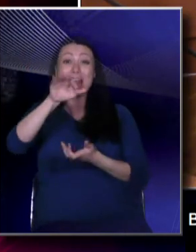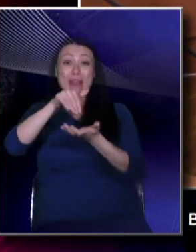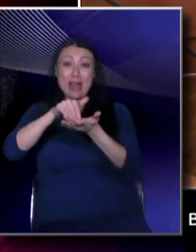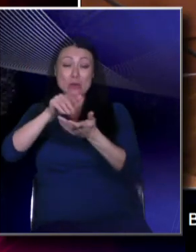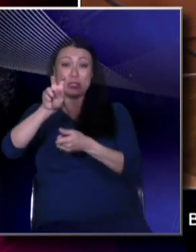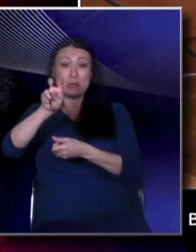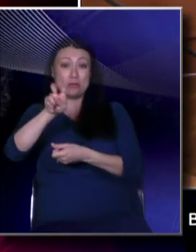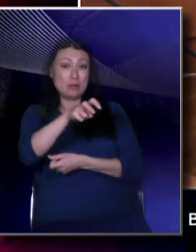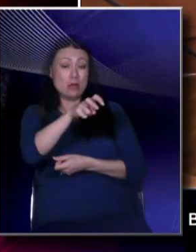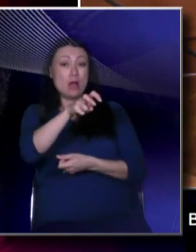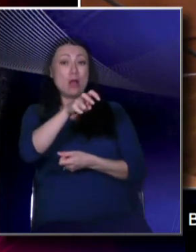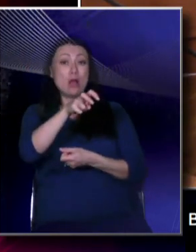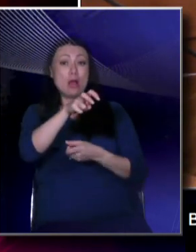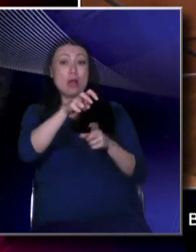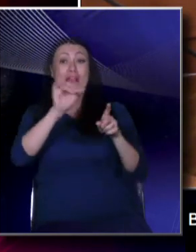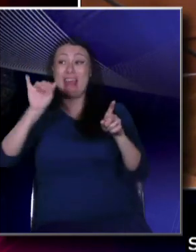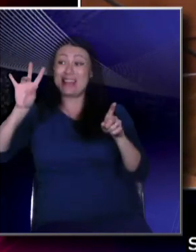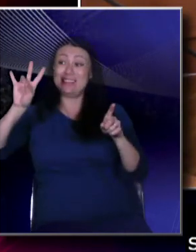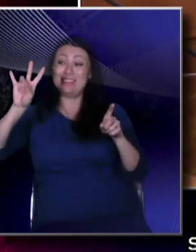$369,000 of the